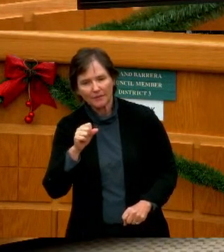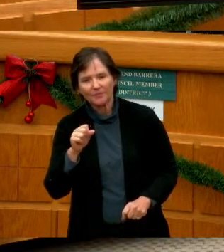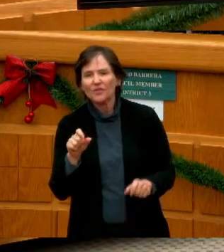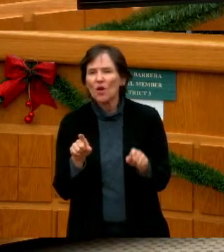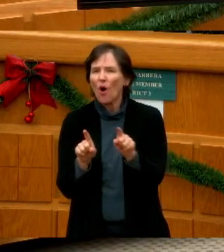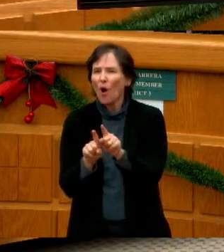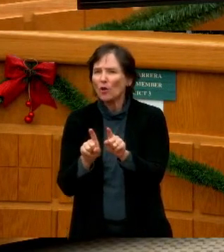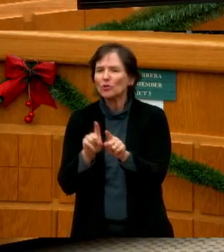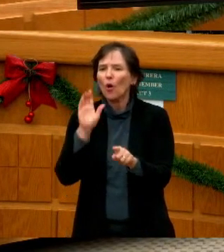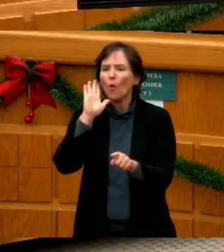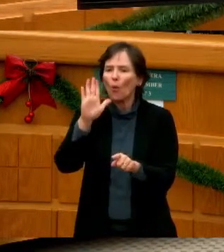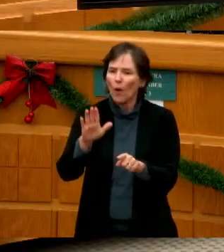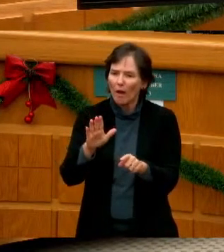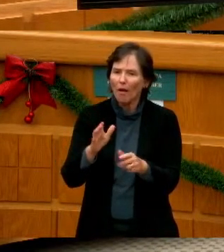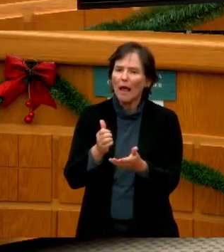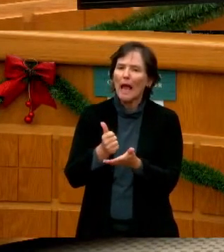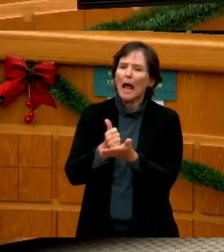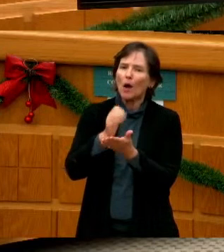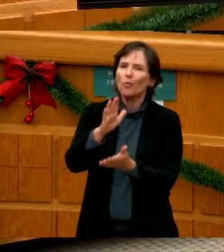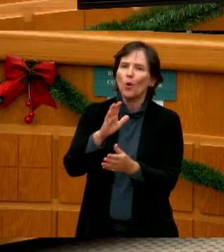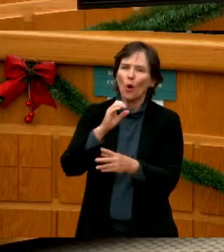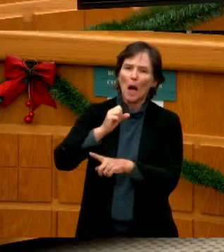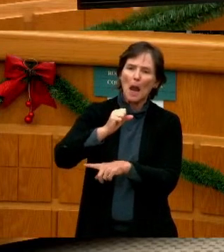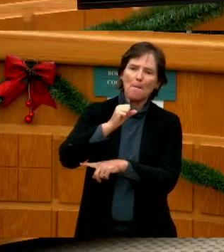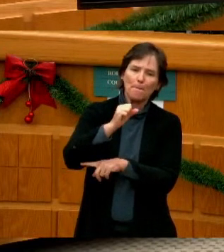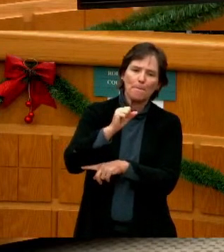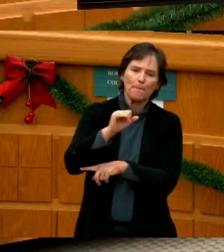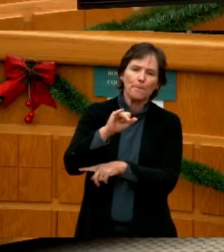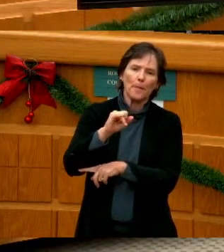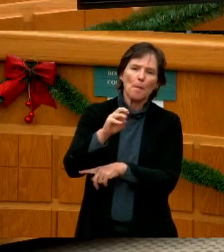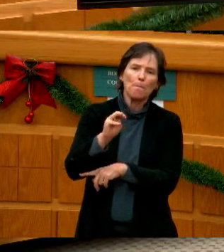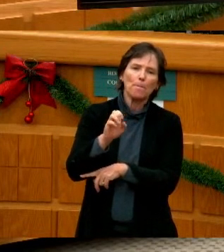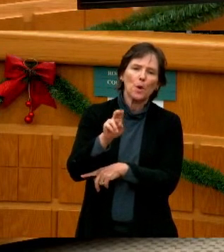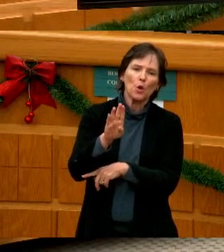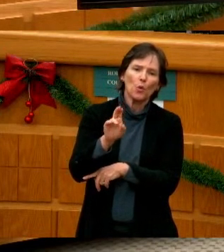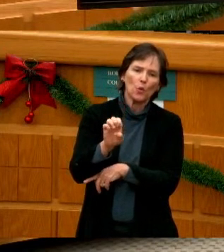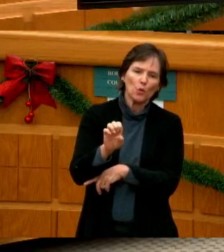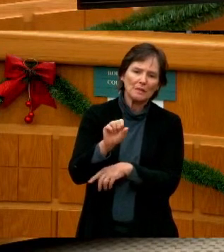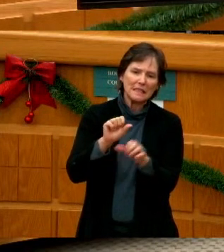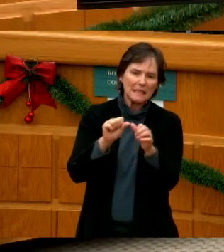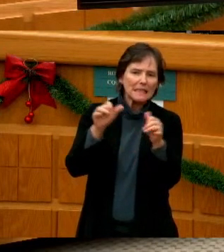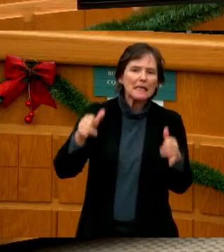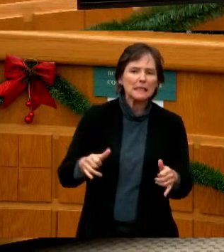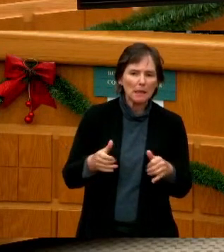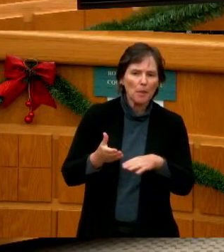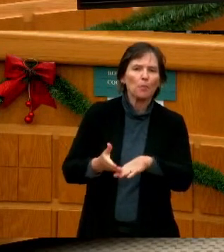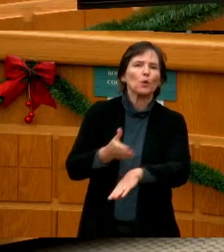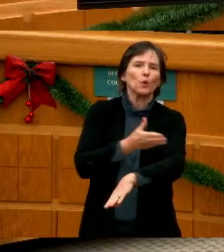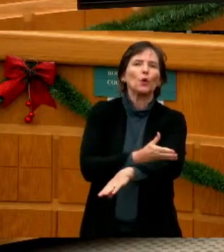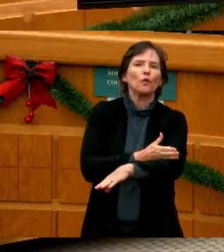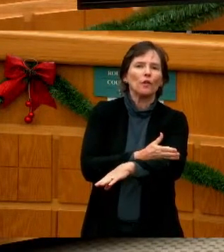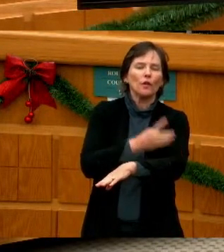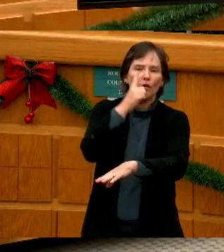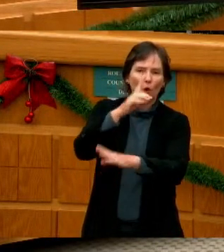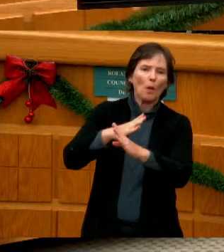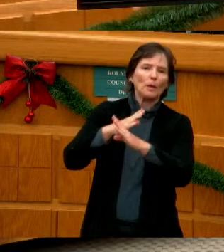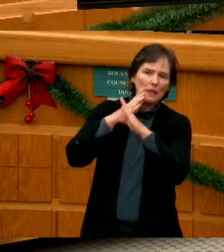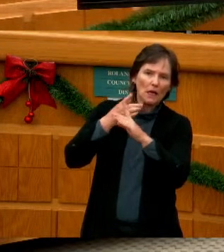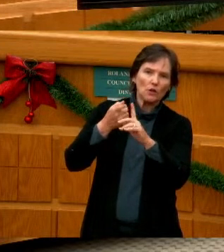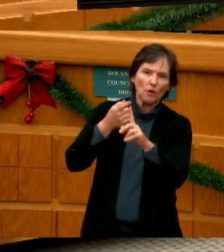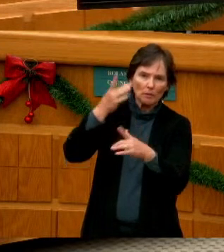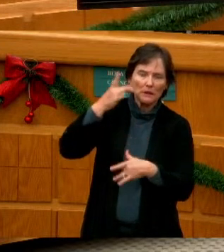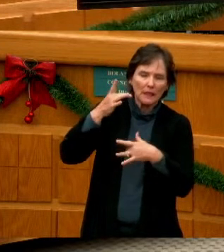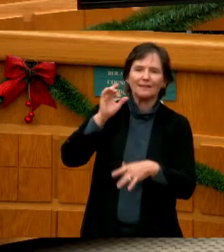does protect you by boosting your immune system into making antibodies against COVID-19.